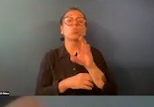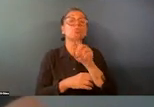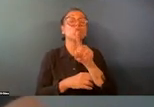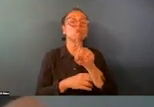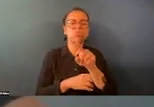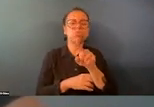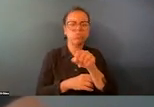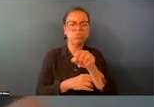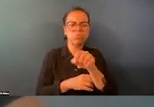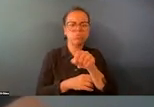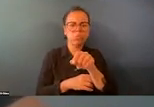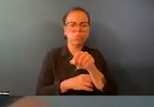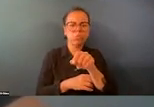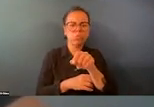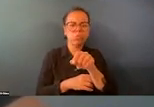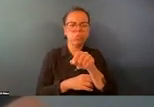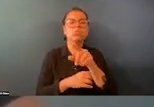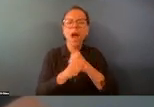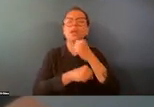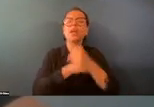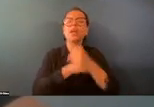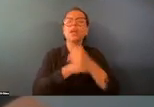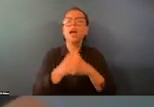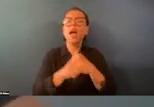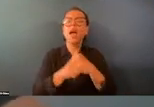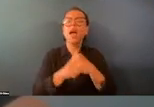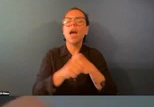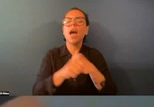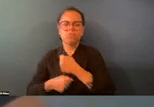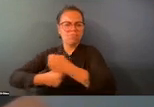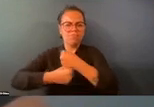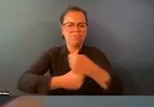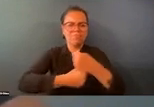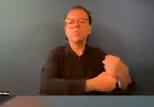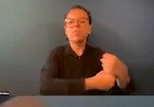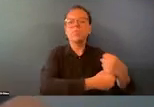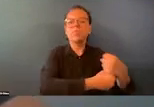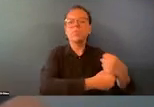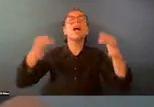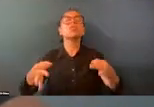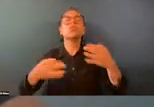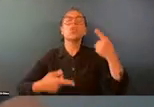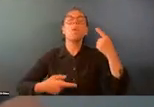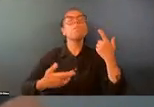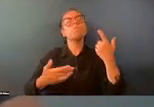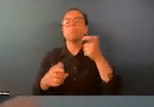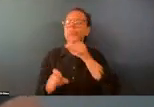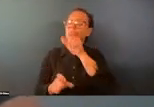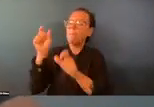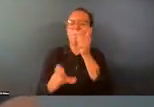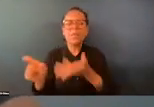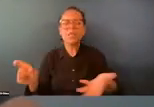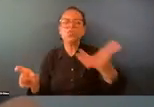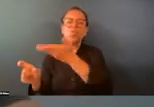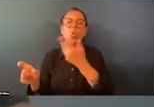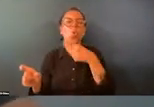has reported annually on the gender composition of national delegations and policy and decision-making bodies under the UNFCCC and